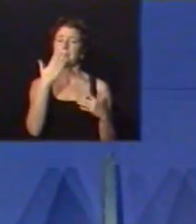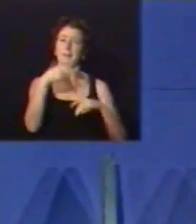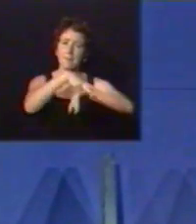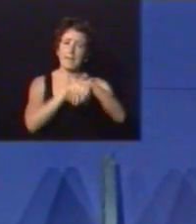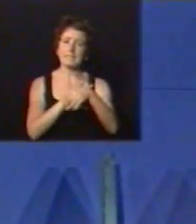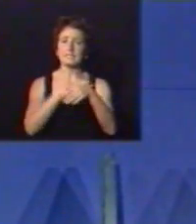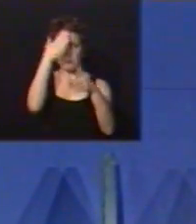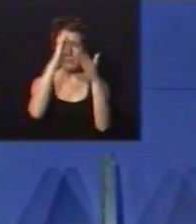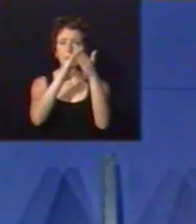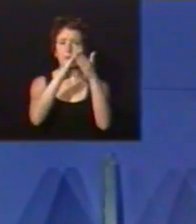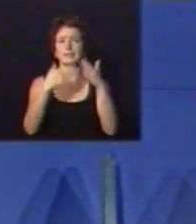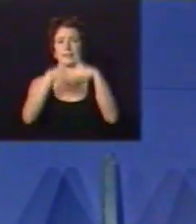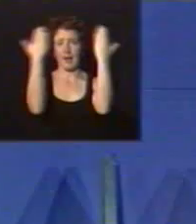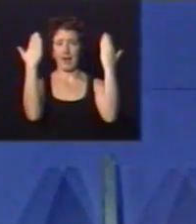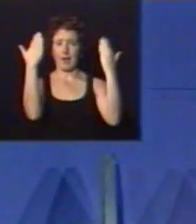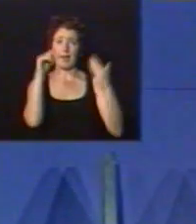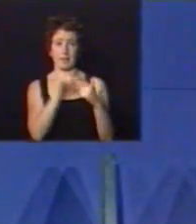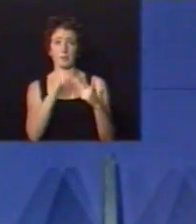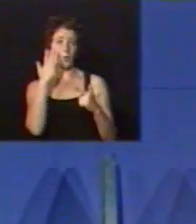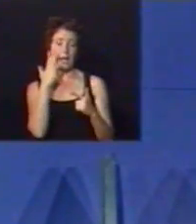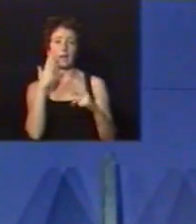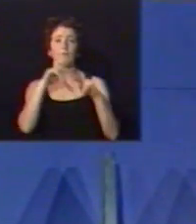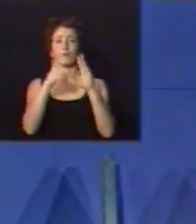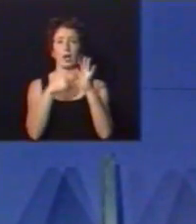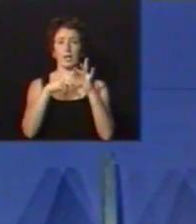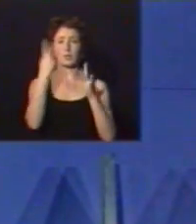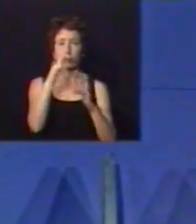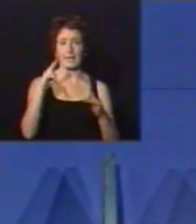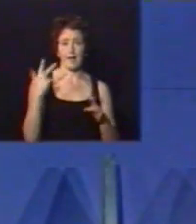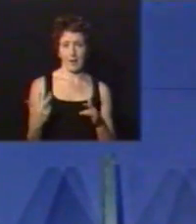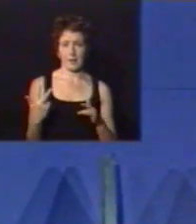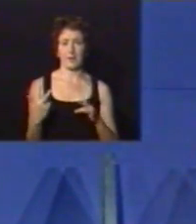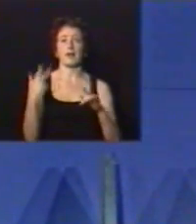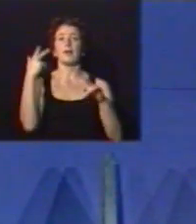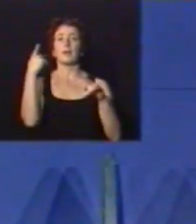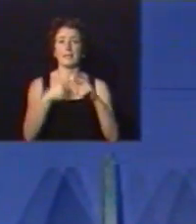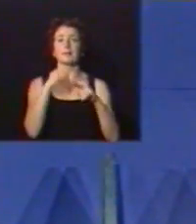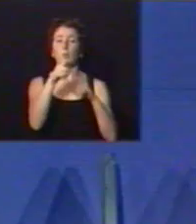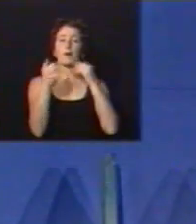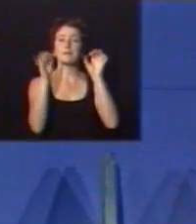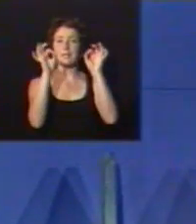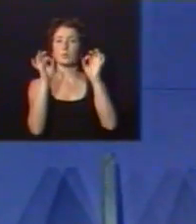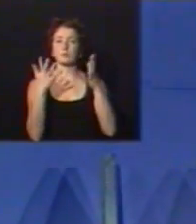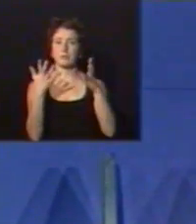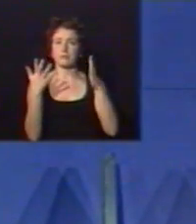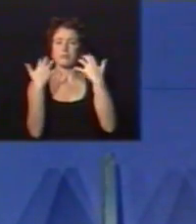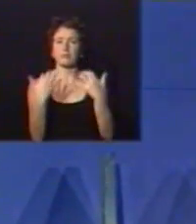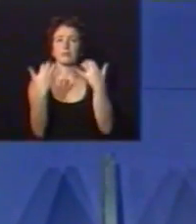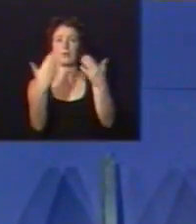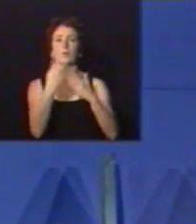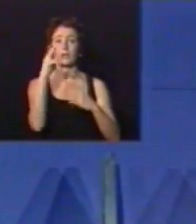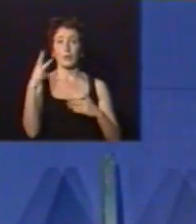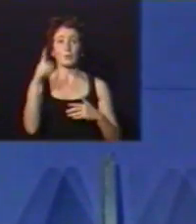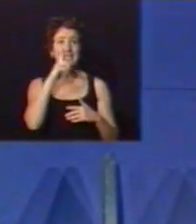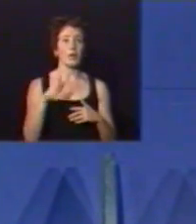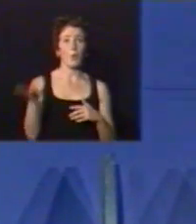Day, which will take place on this coming Friday the 28th and also services on the 29th. As you can see, all the Squealers and I today